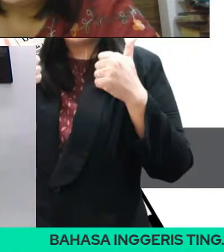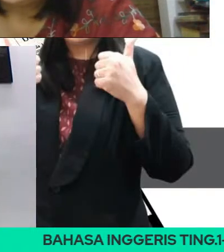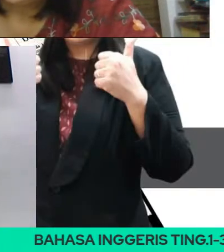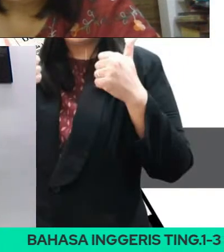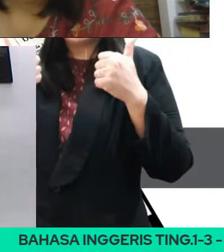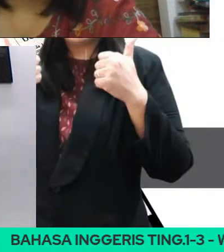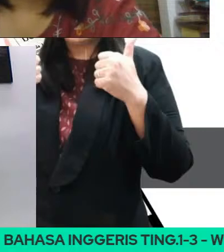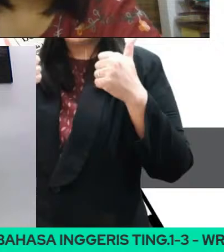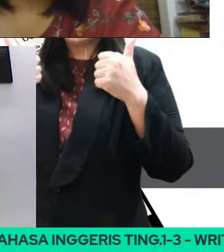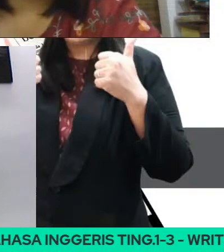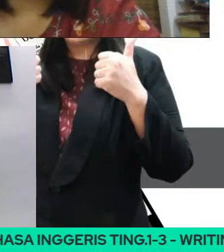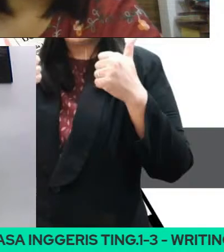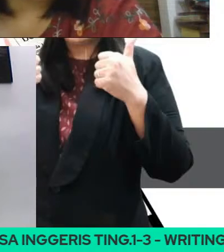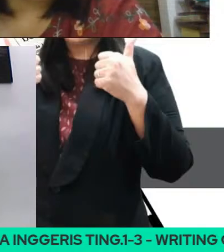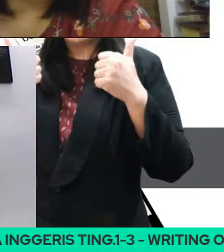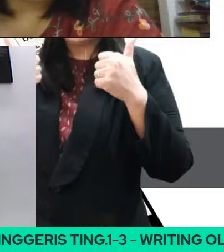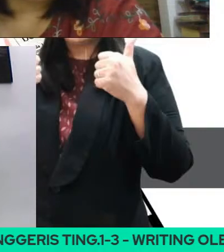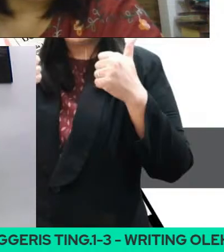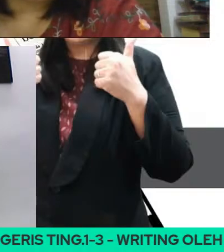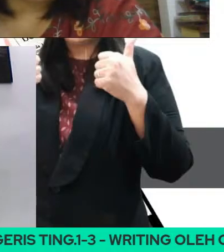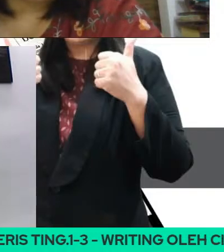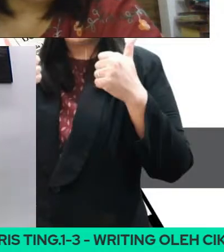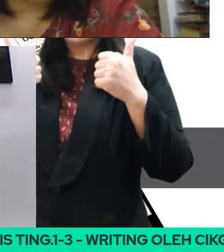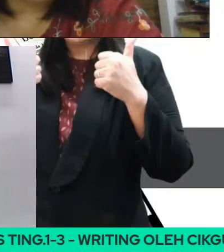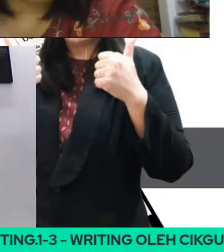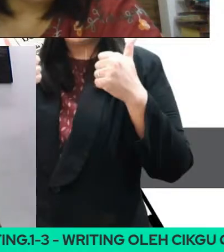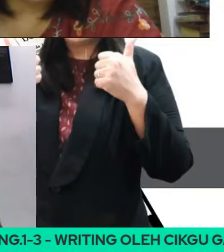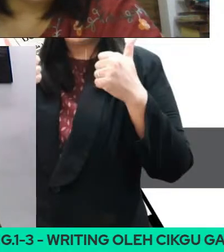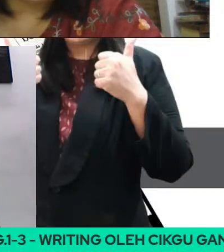understand? All right, okay.